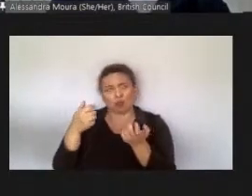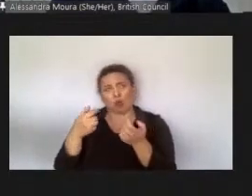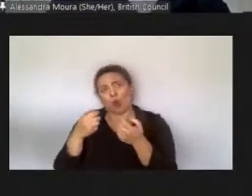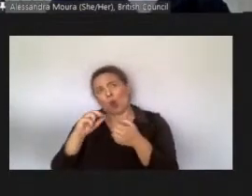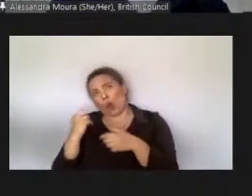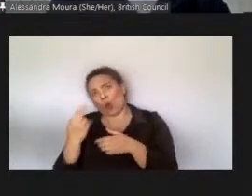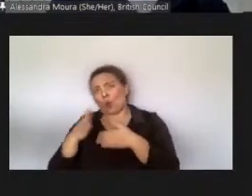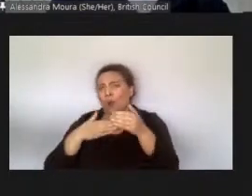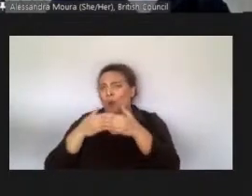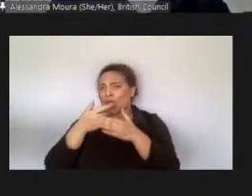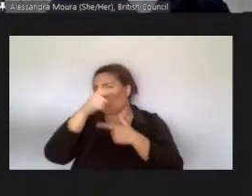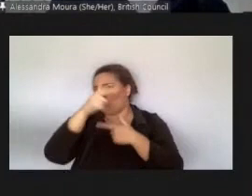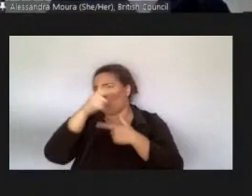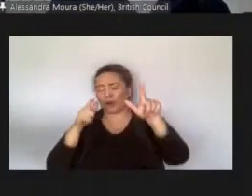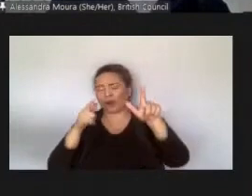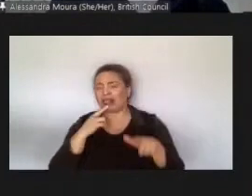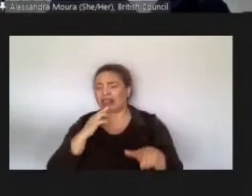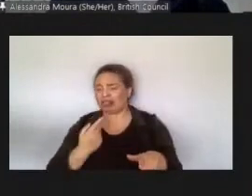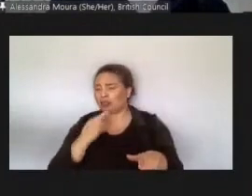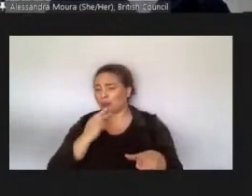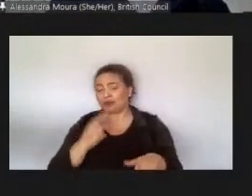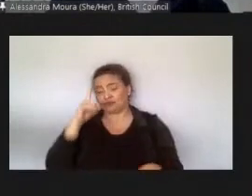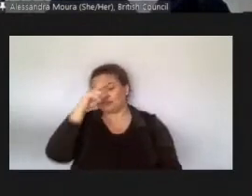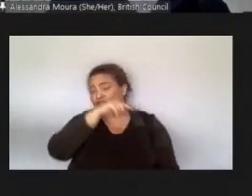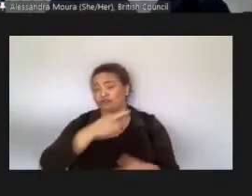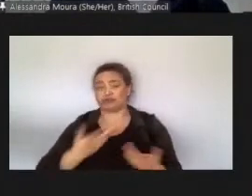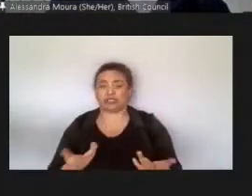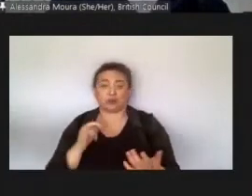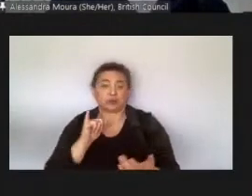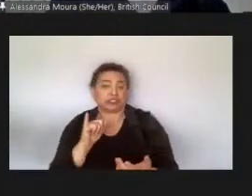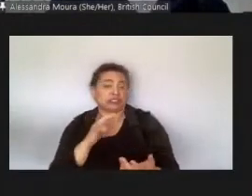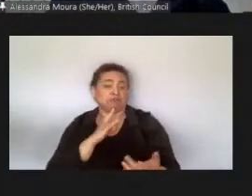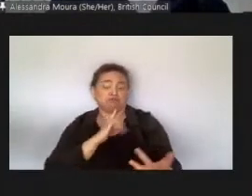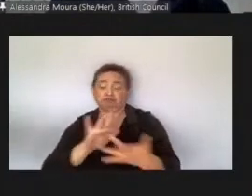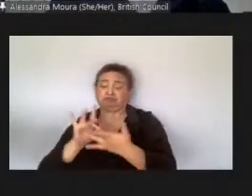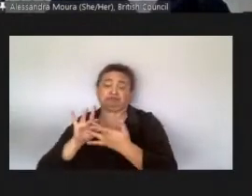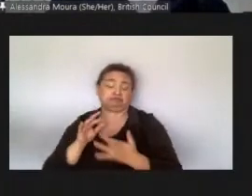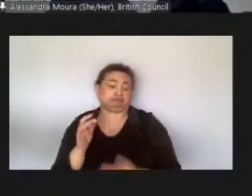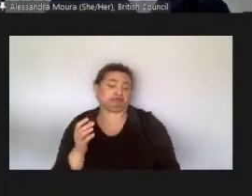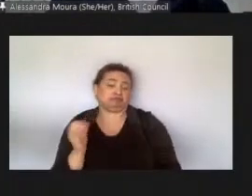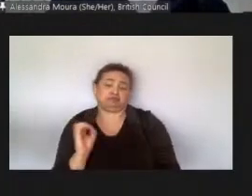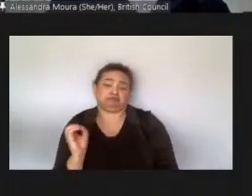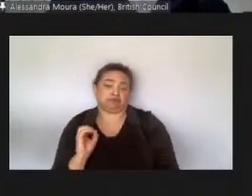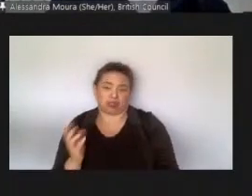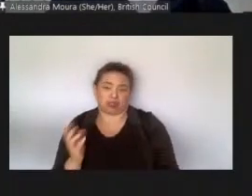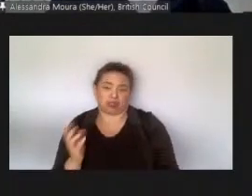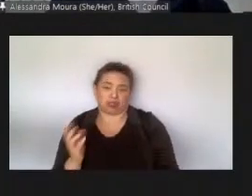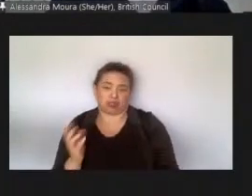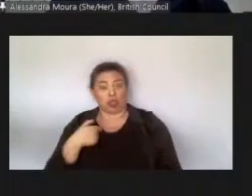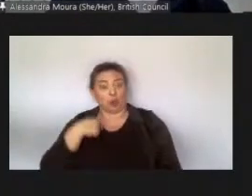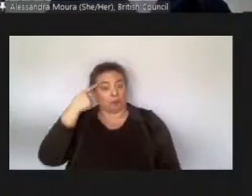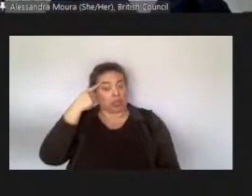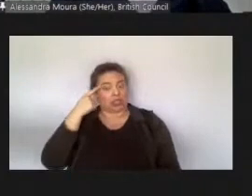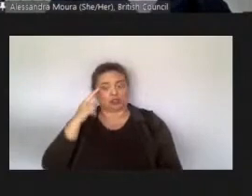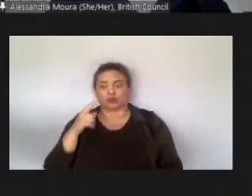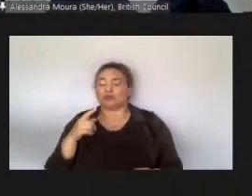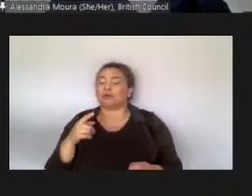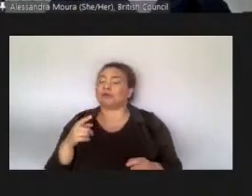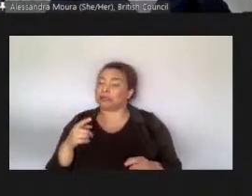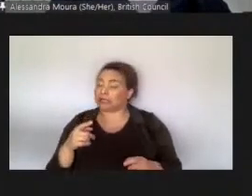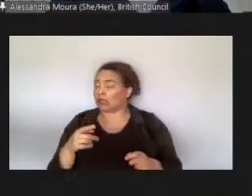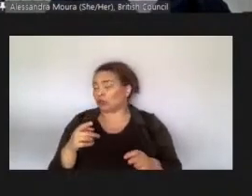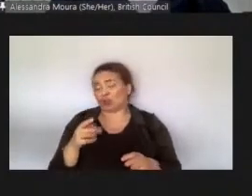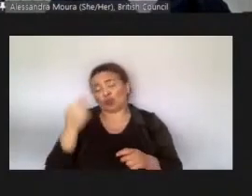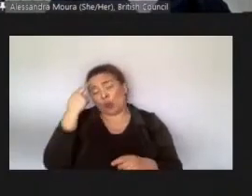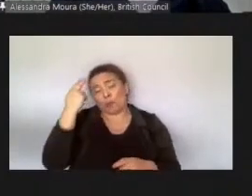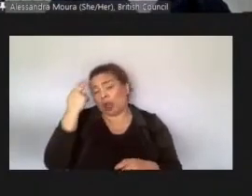sometimes language learners, but also sometimes teachers who say, no, to learn a language, you need to go to the country where it's spoken. You